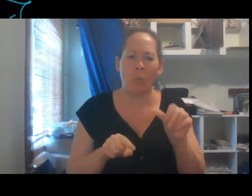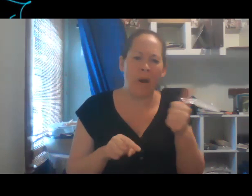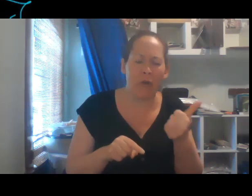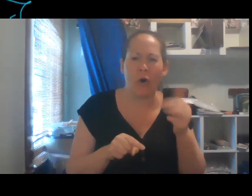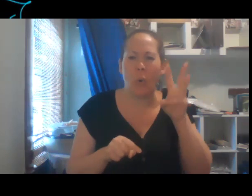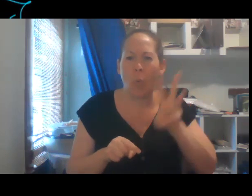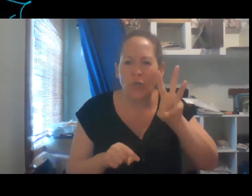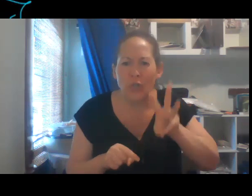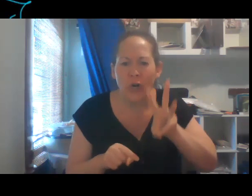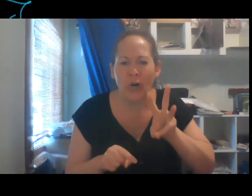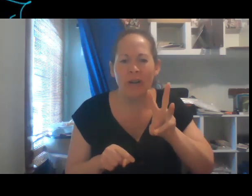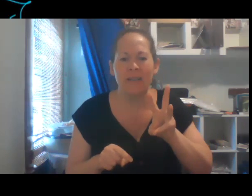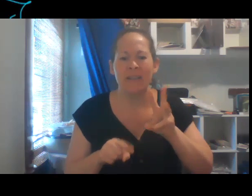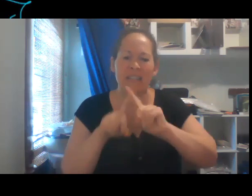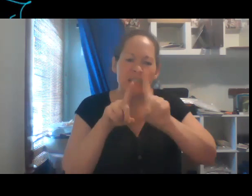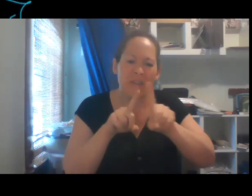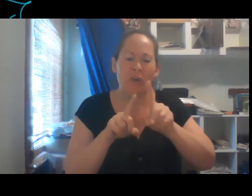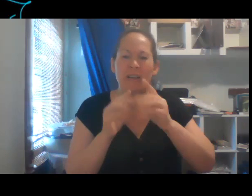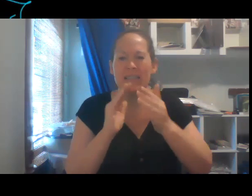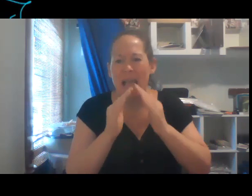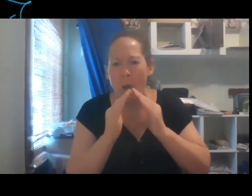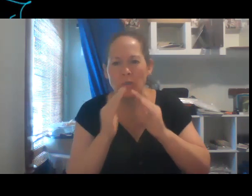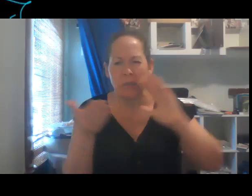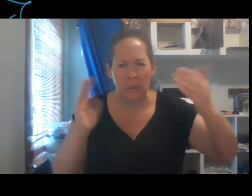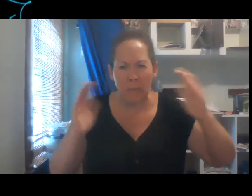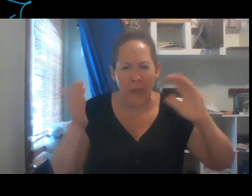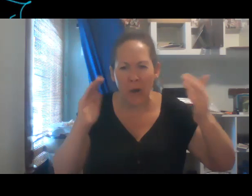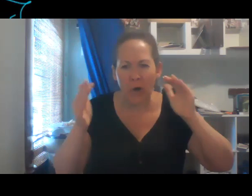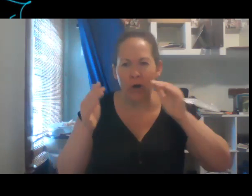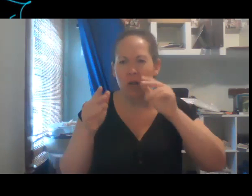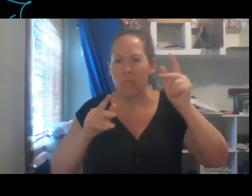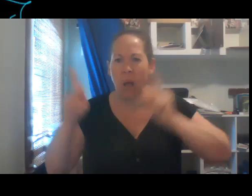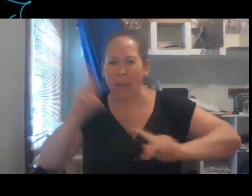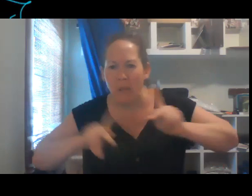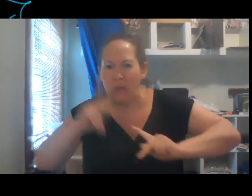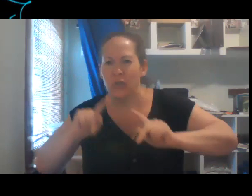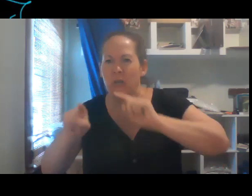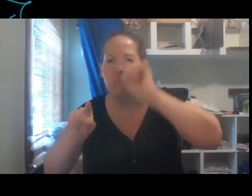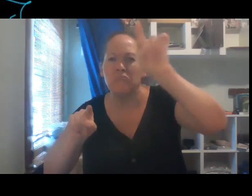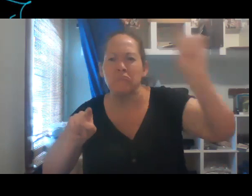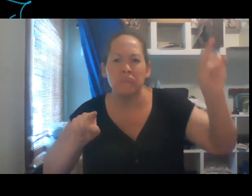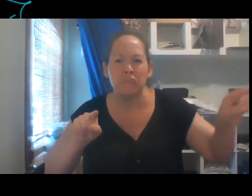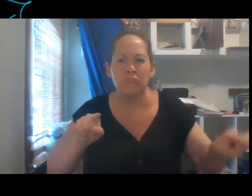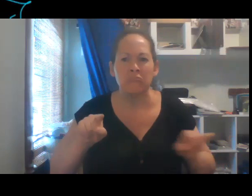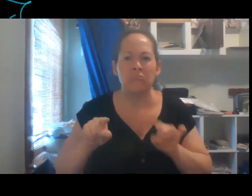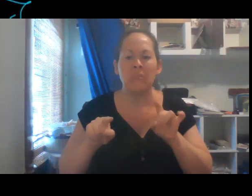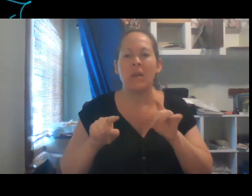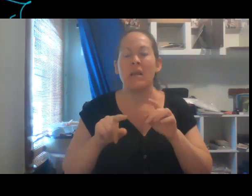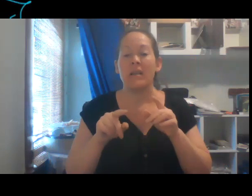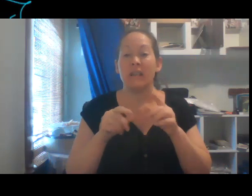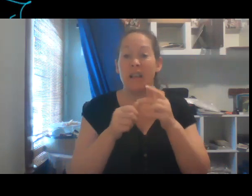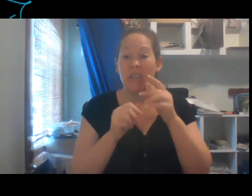Worcester, right? And you can look at the different population models and all you have to do is change K.